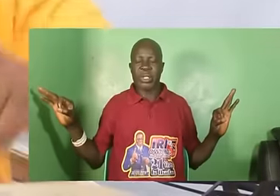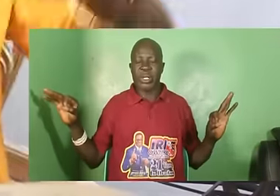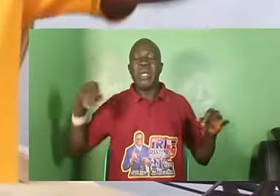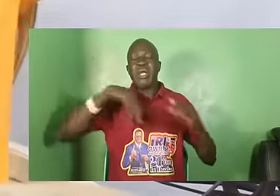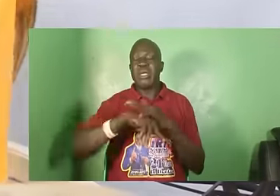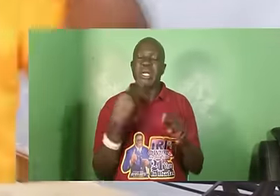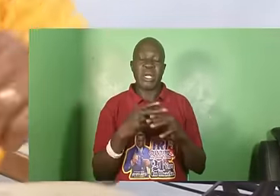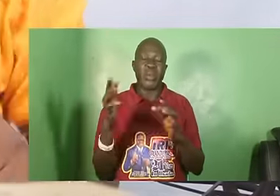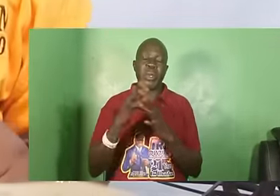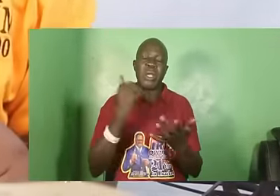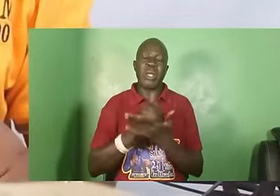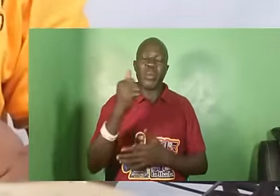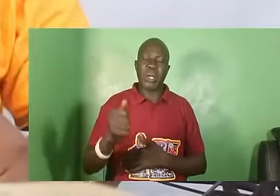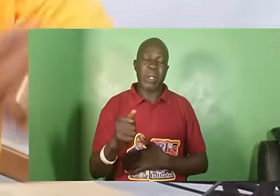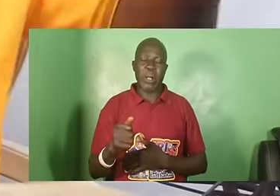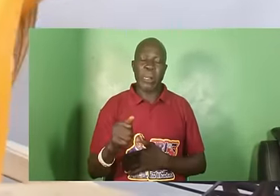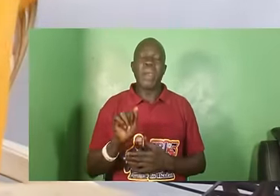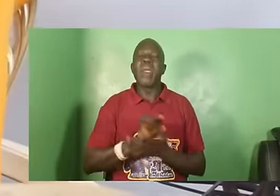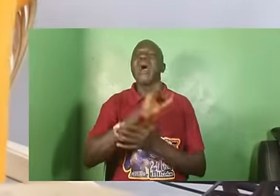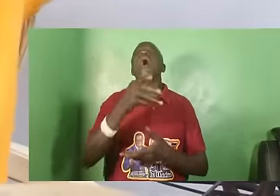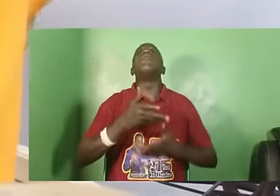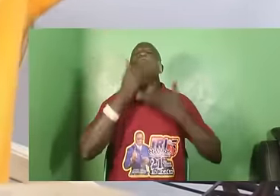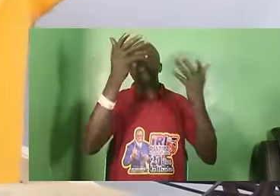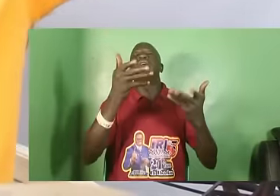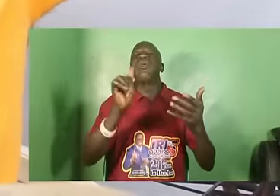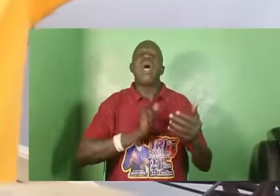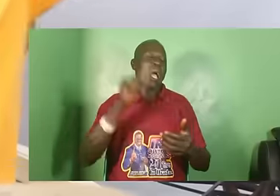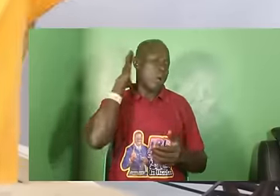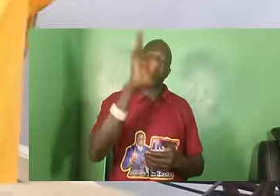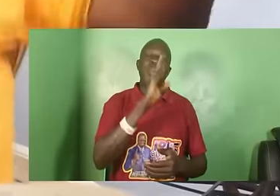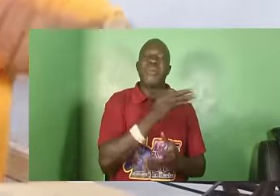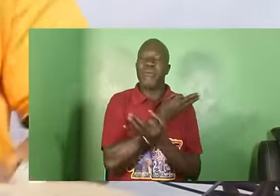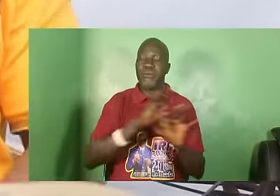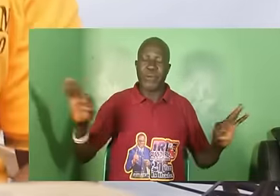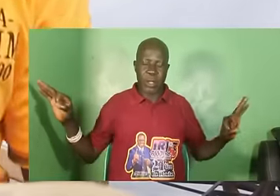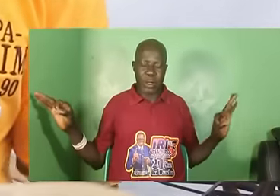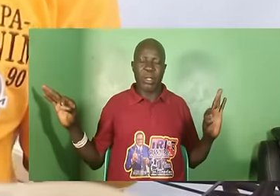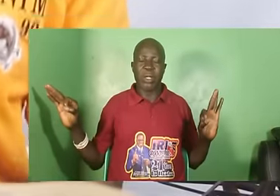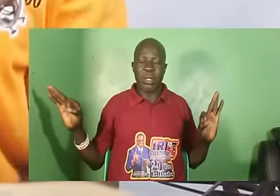in the name of Jesus. My work with my boy.